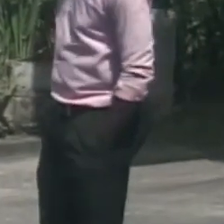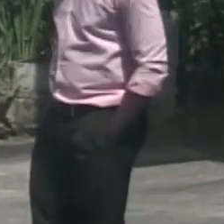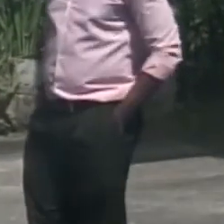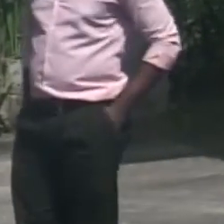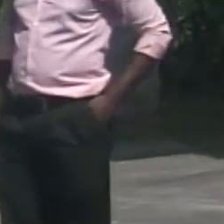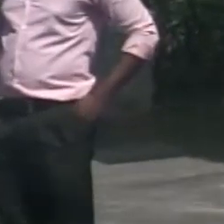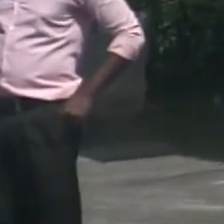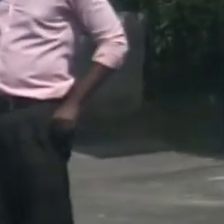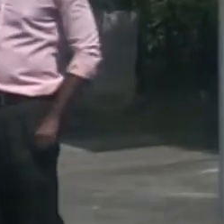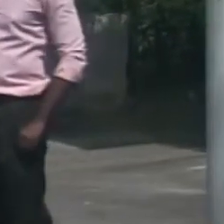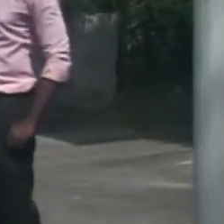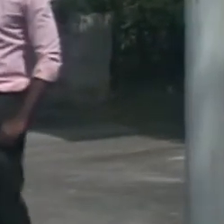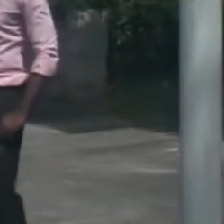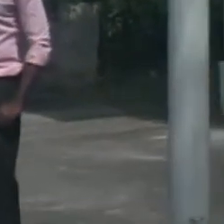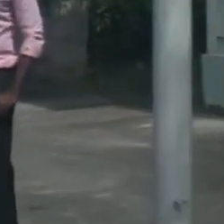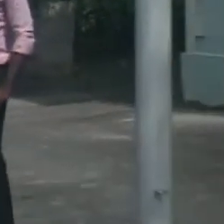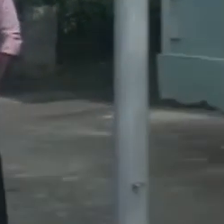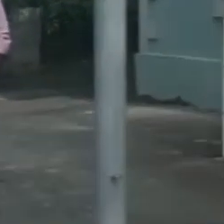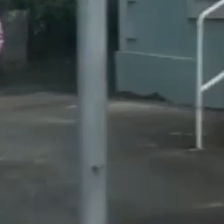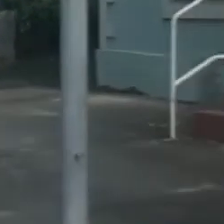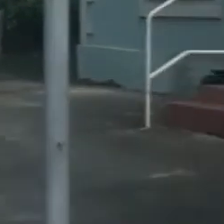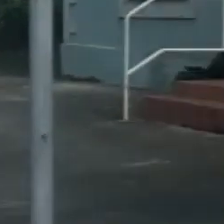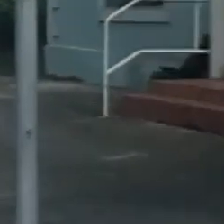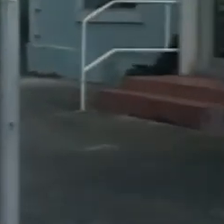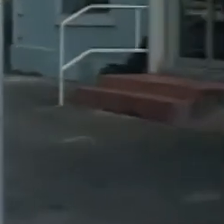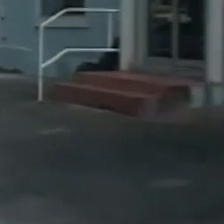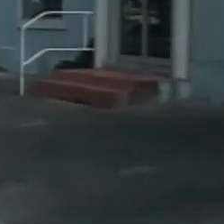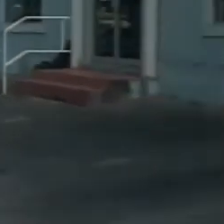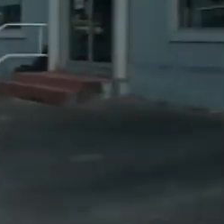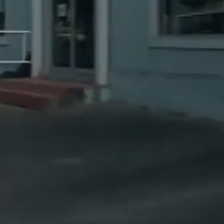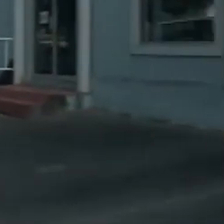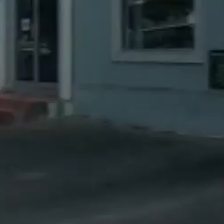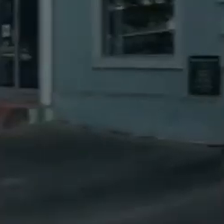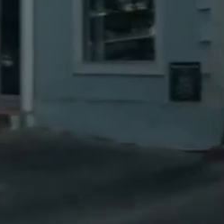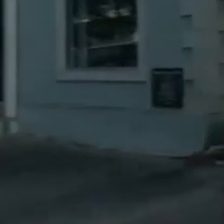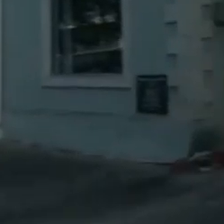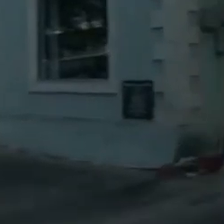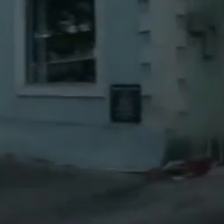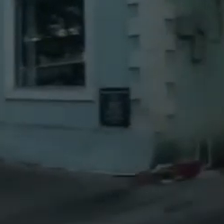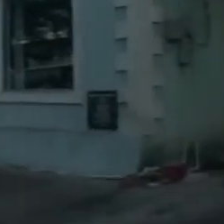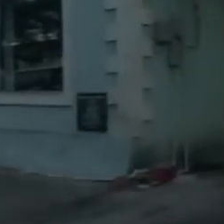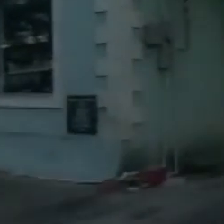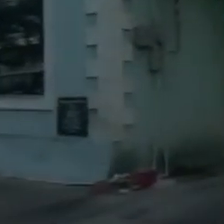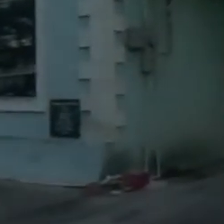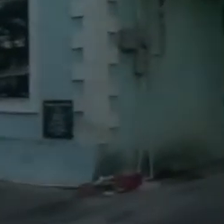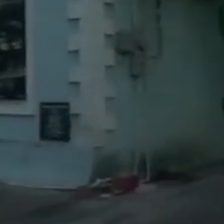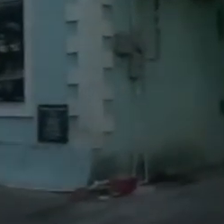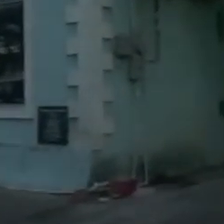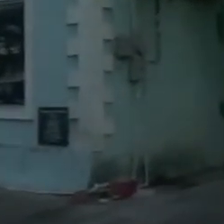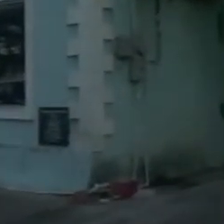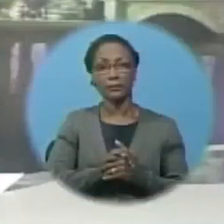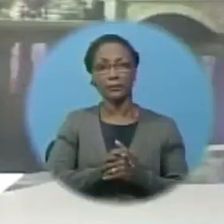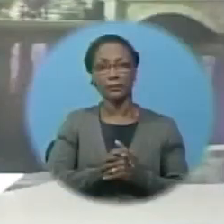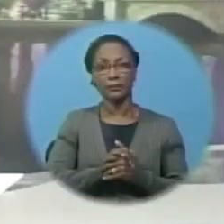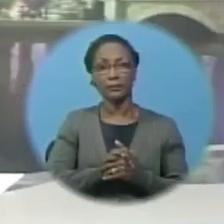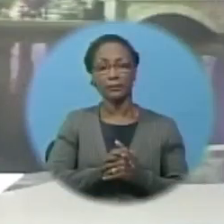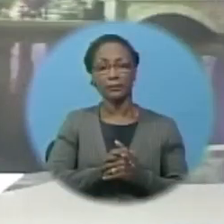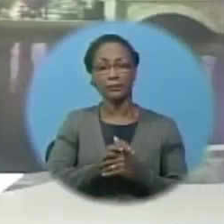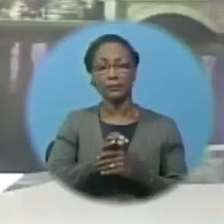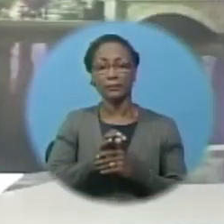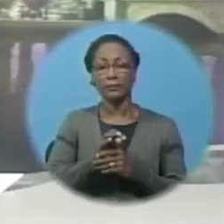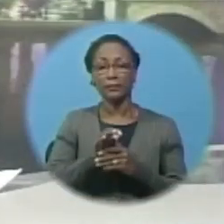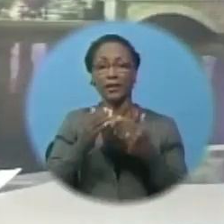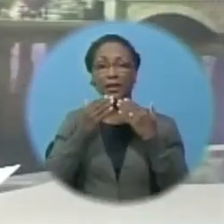on making a name for himself and for hypnotherapy in Barbados. Denise Blackman, Cbc News.